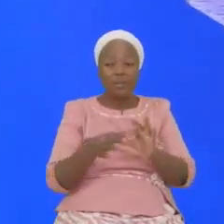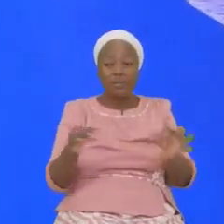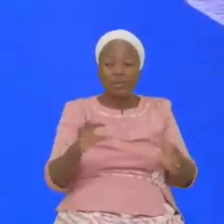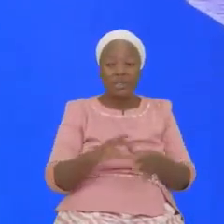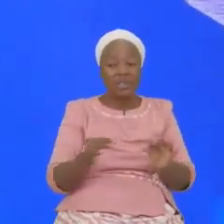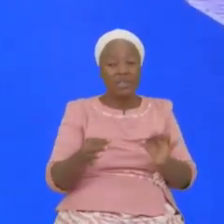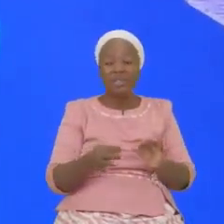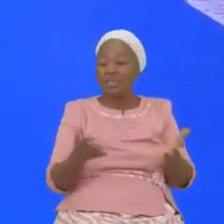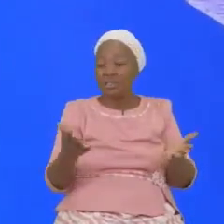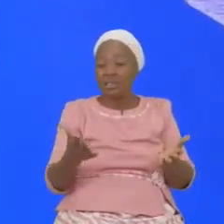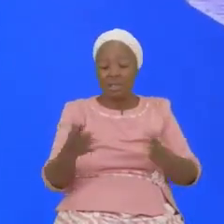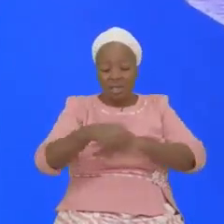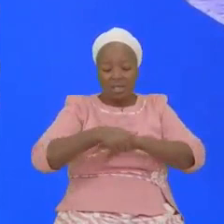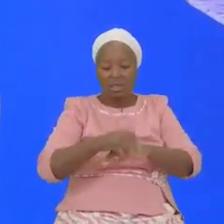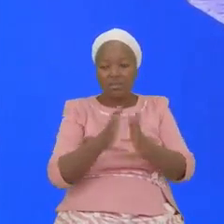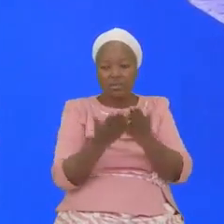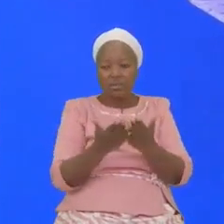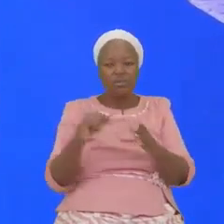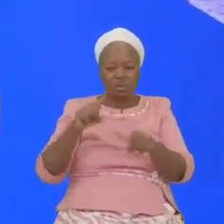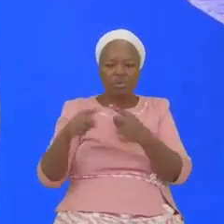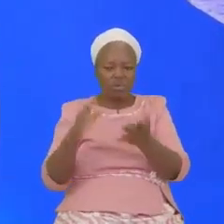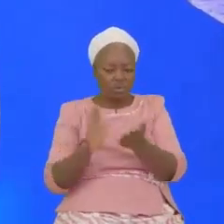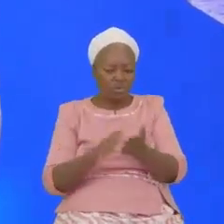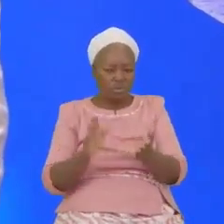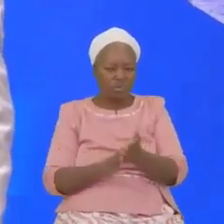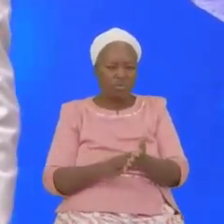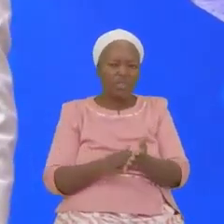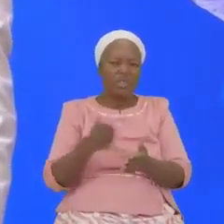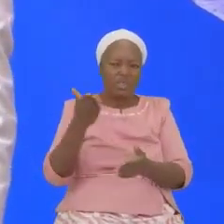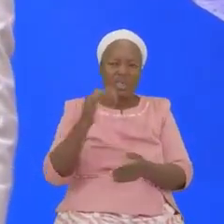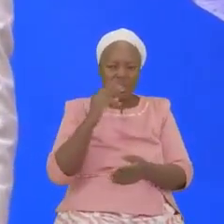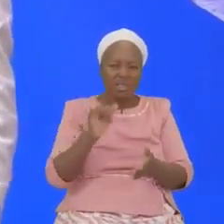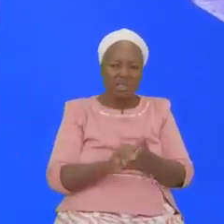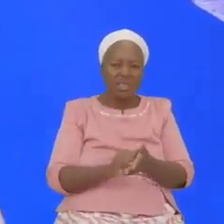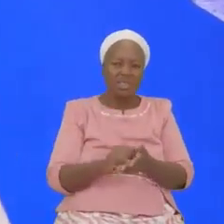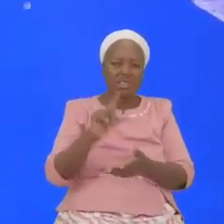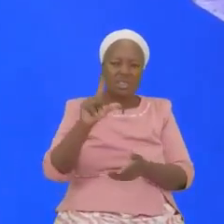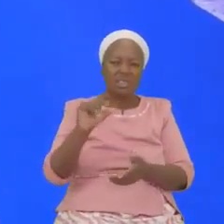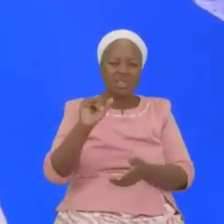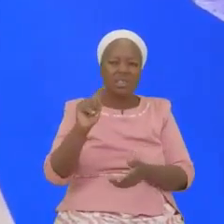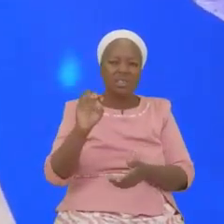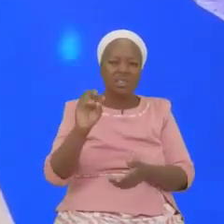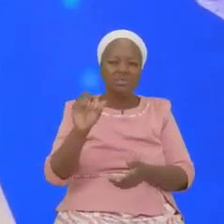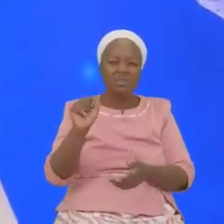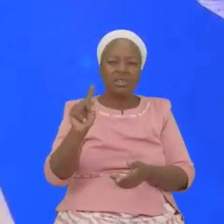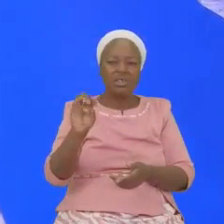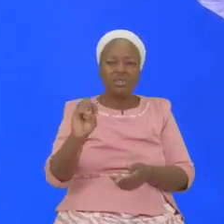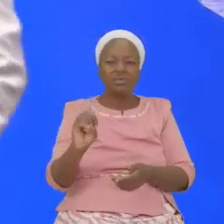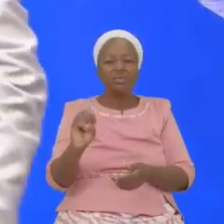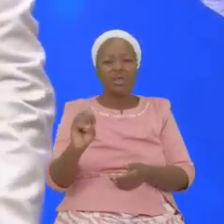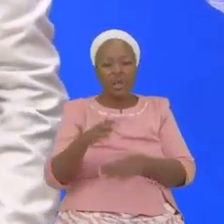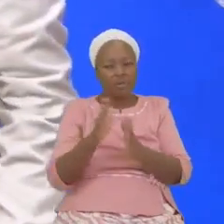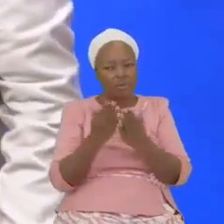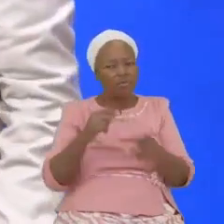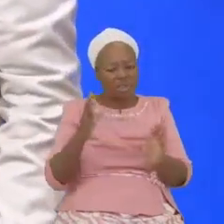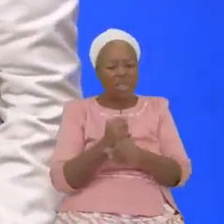literature books. We go to school, there is that literature book. We're going to take exam on it, and